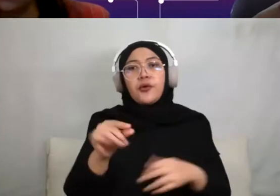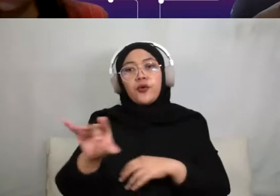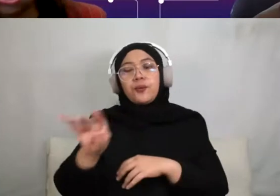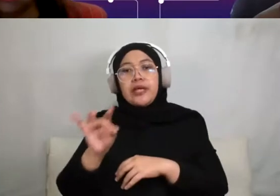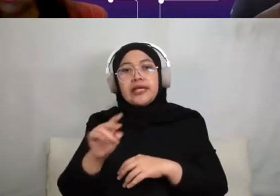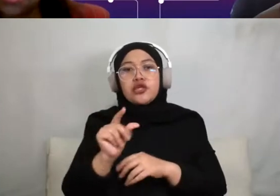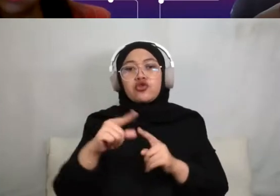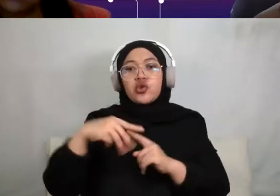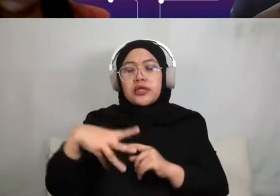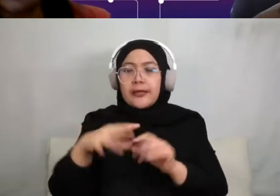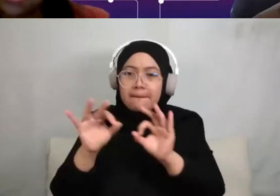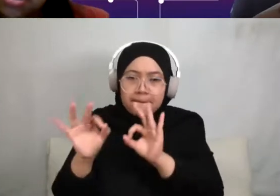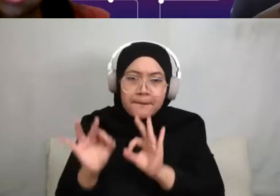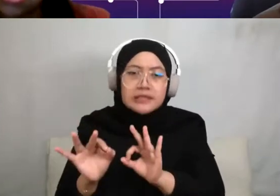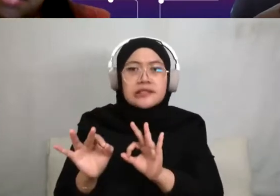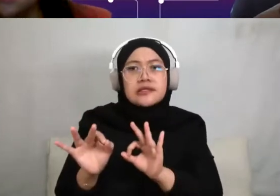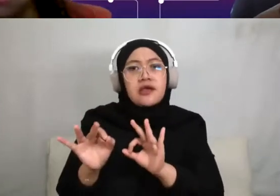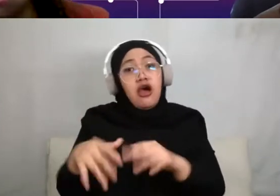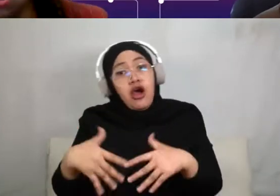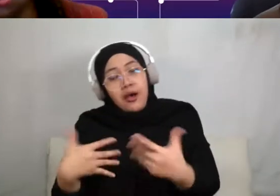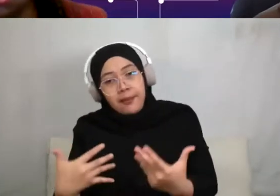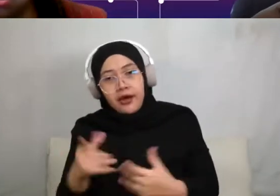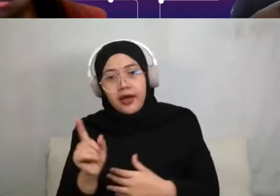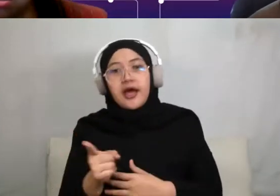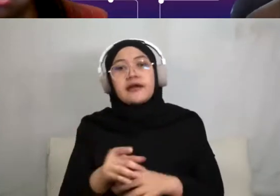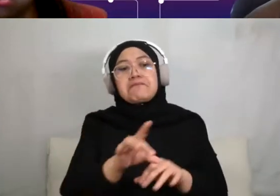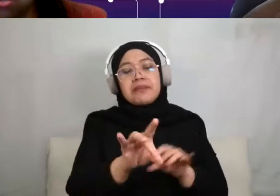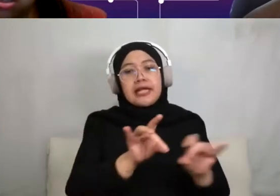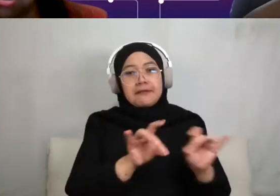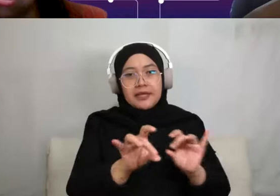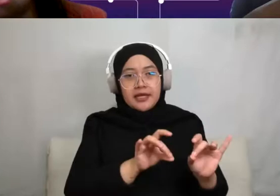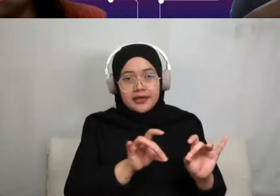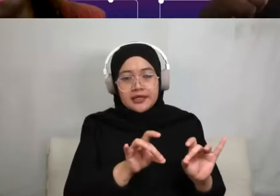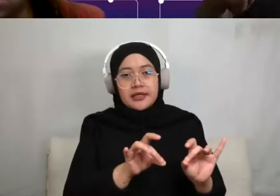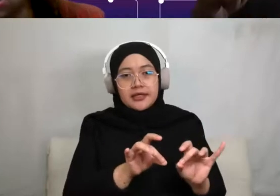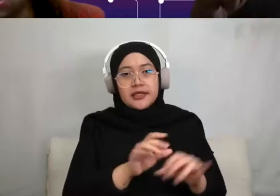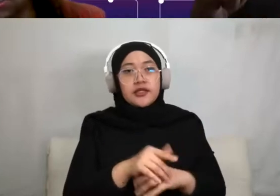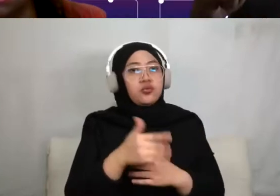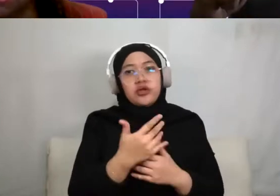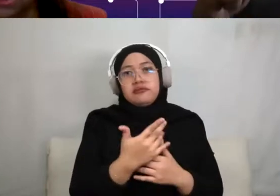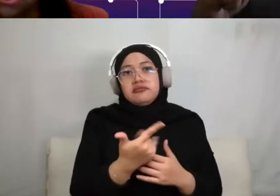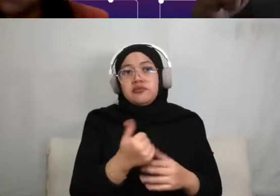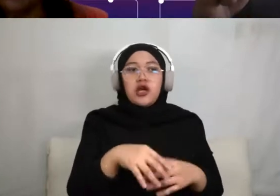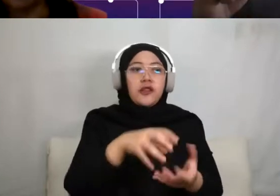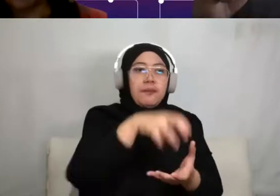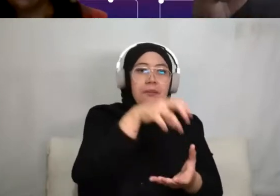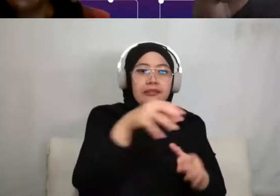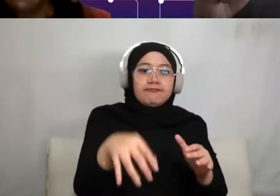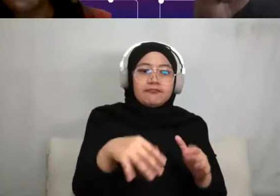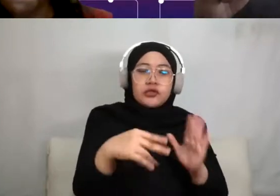have any choice in that, or the transit agencies give you the routes to be electrified?